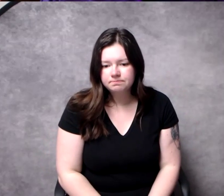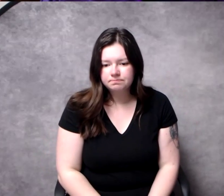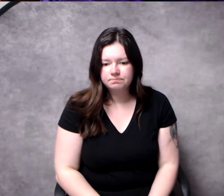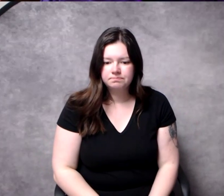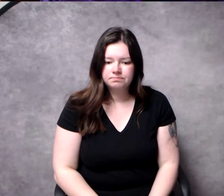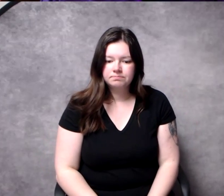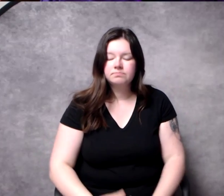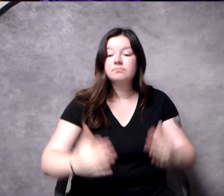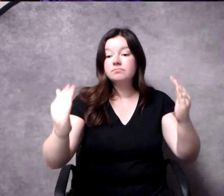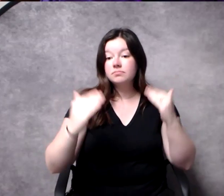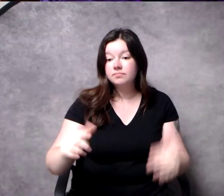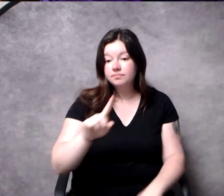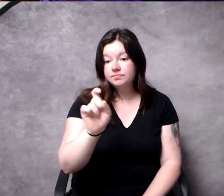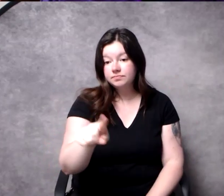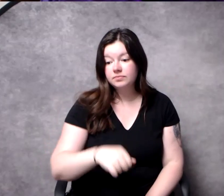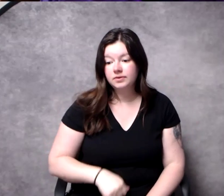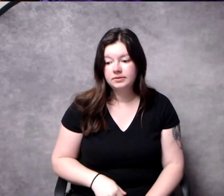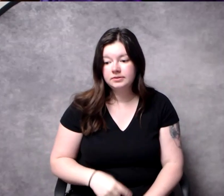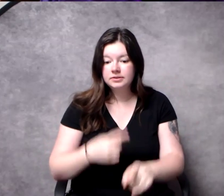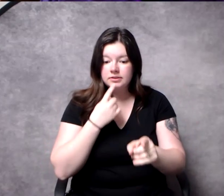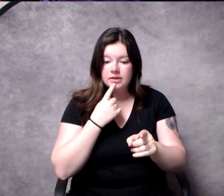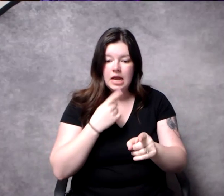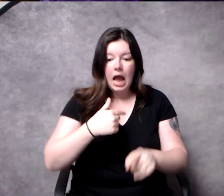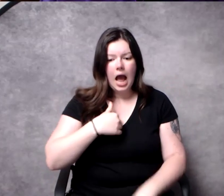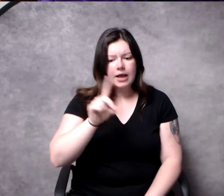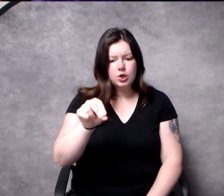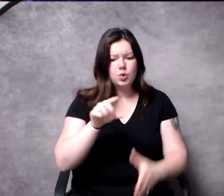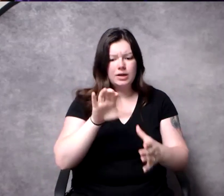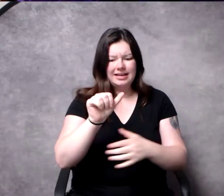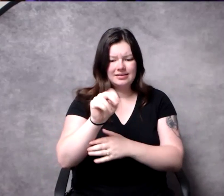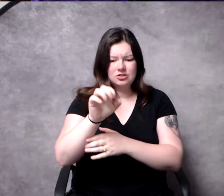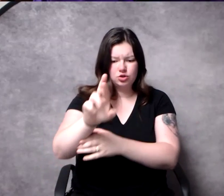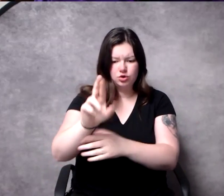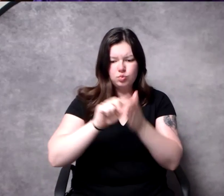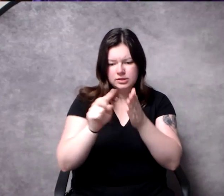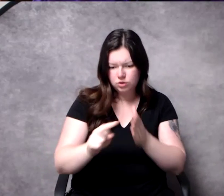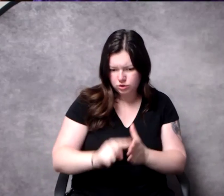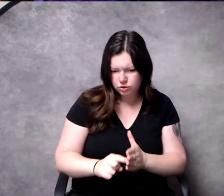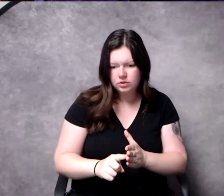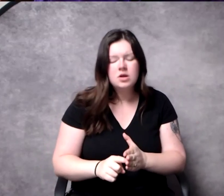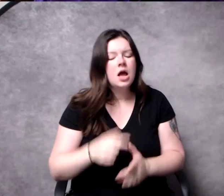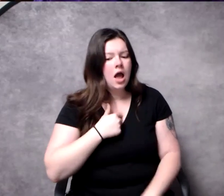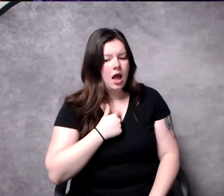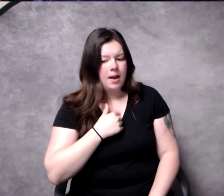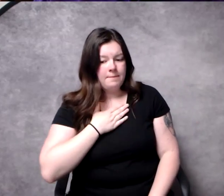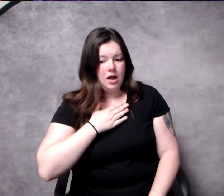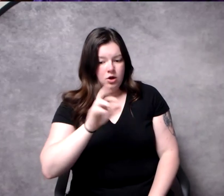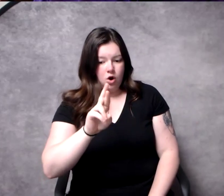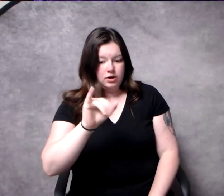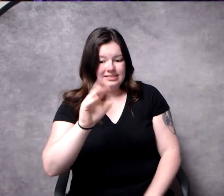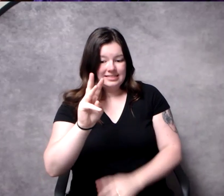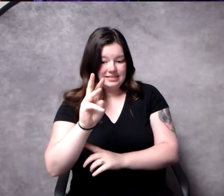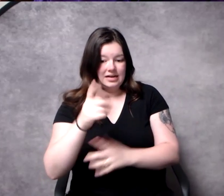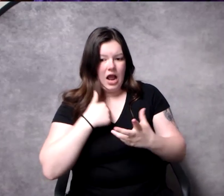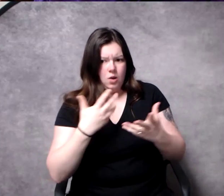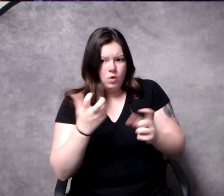Okay, next question says, I do cancer research, although I want my R16 to be assigned to NIGMS, but